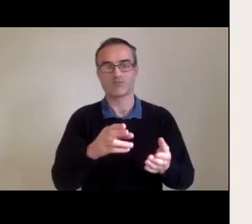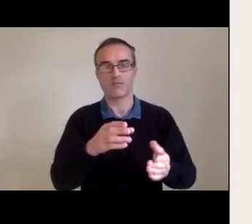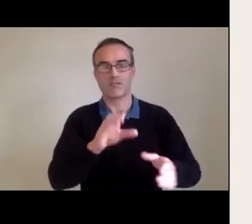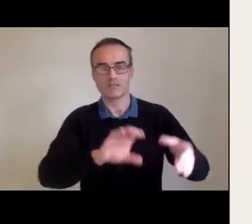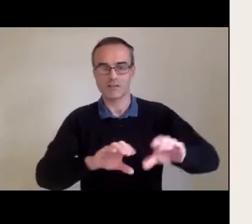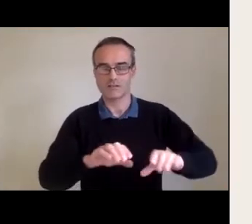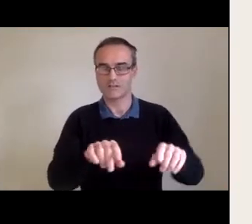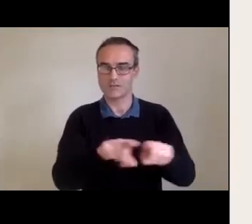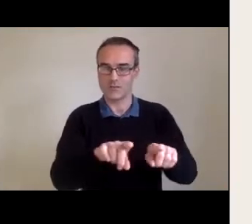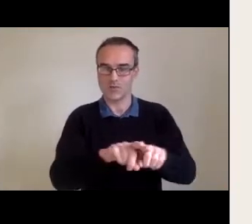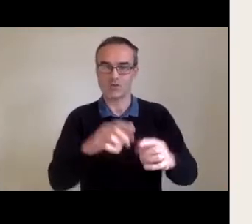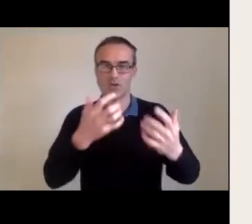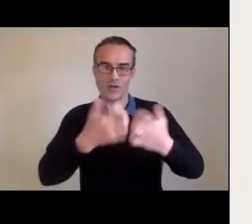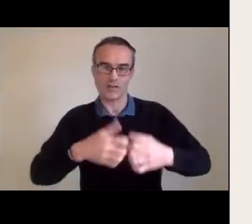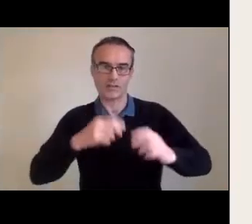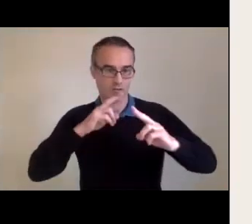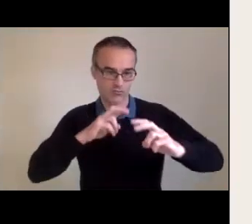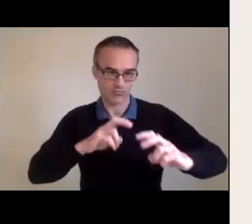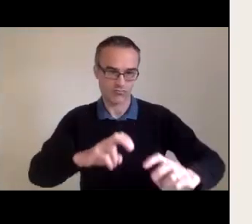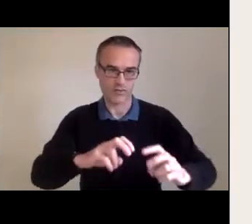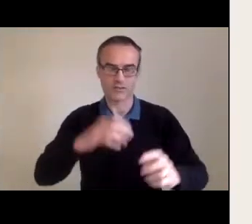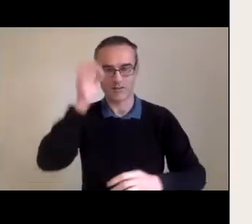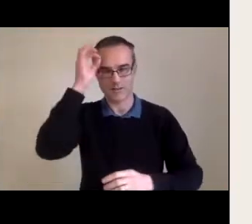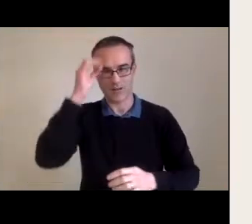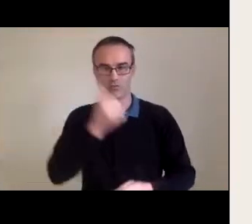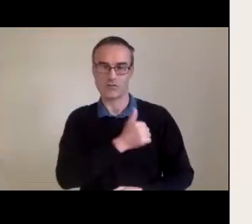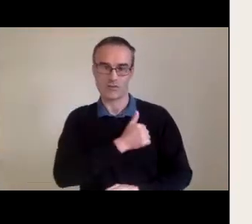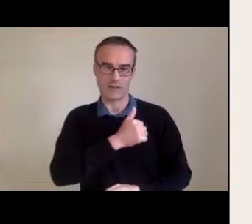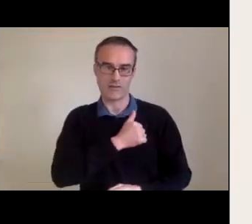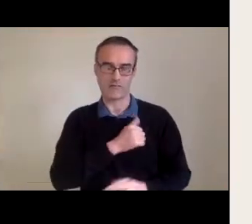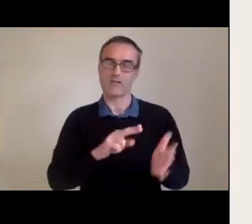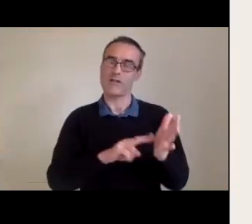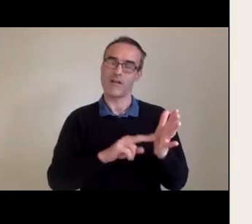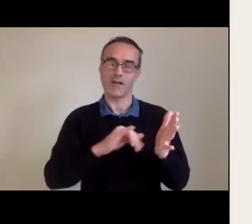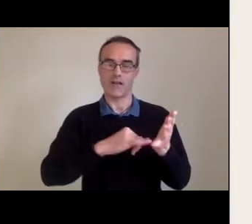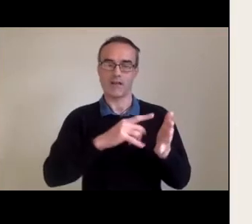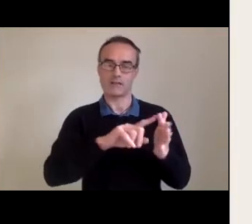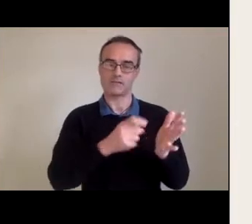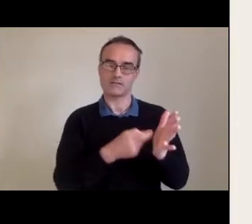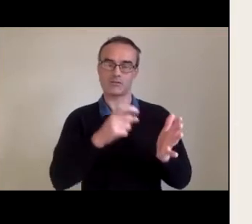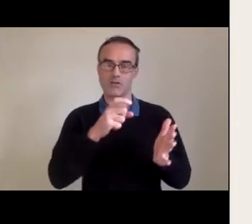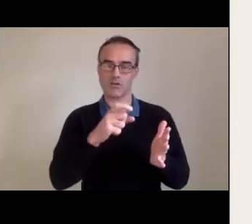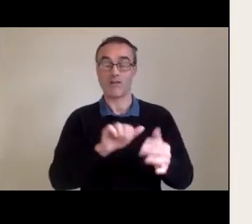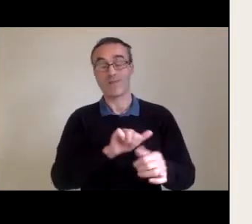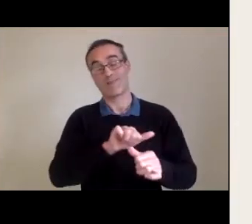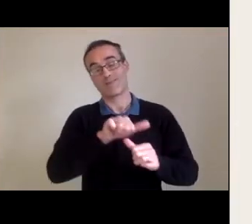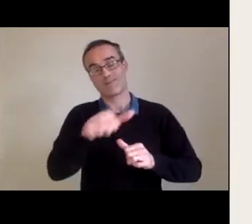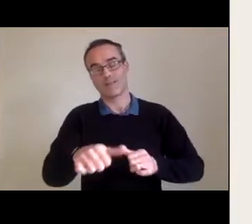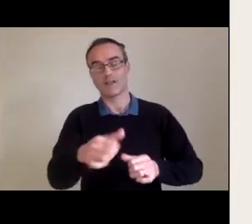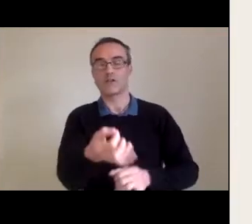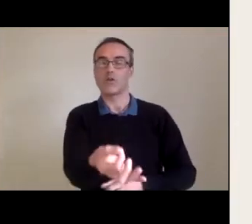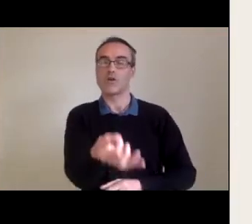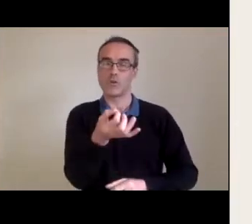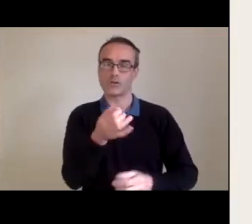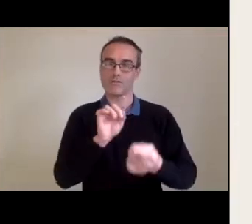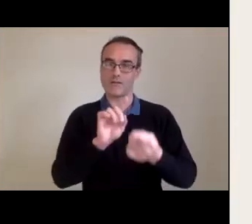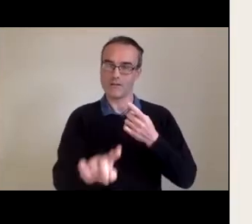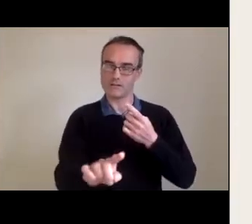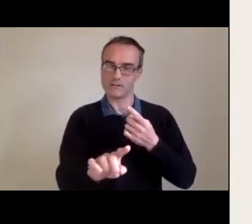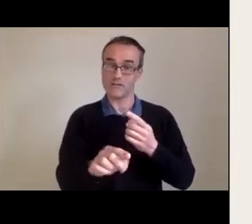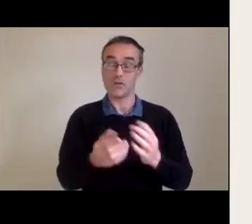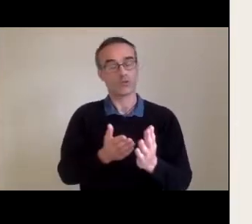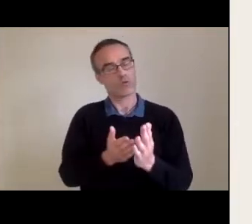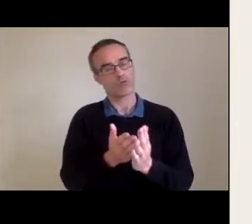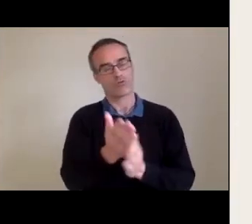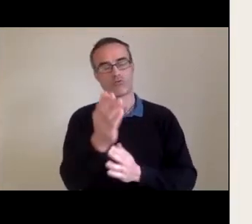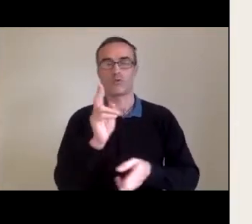discussion of gender parity, after which we go to your Q&A. As I've already mentioned, Rachel and Steve will be doing BSL interpretation